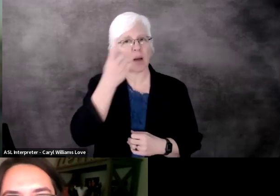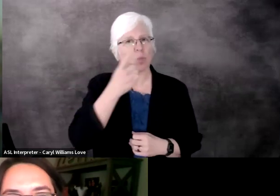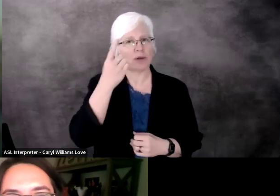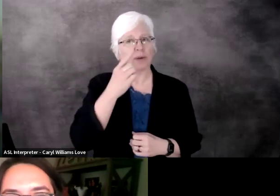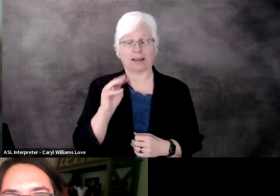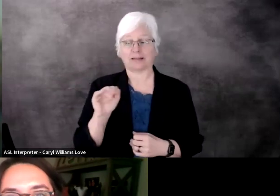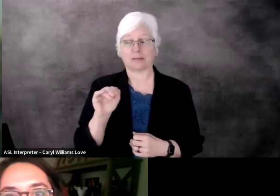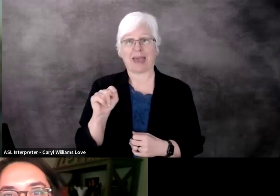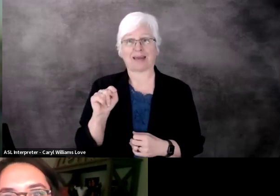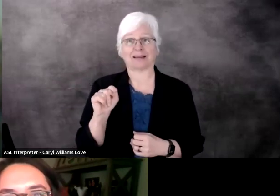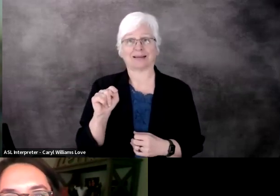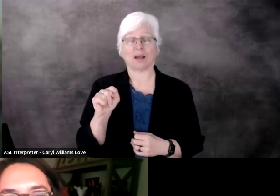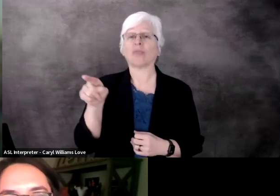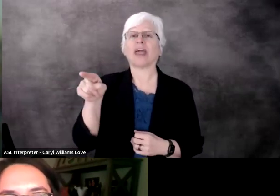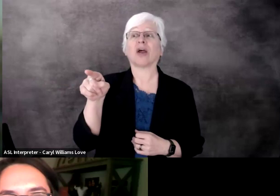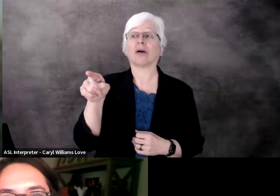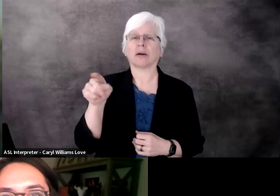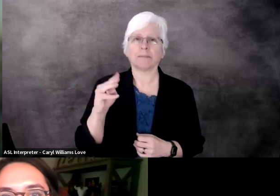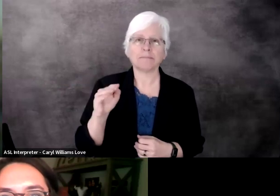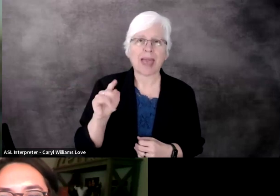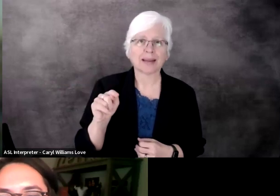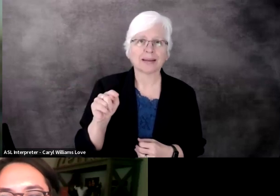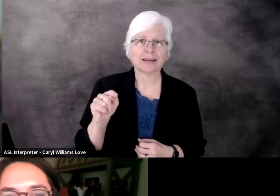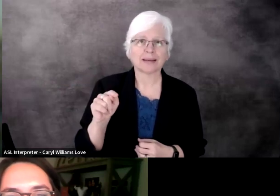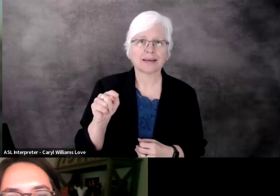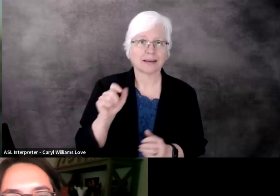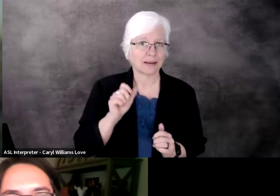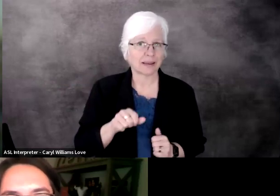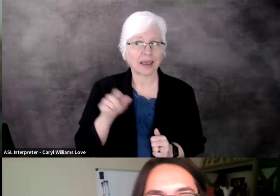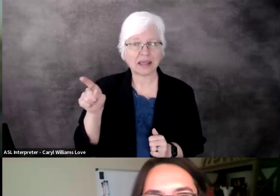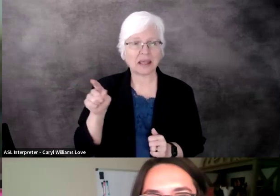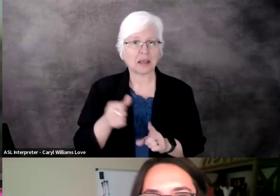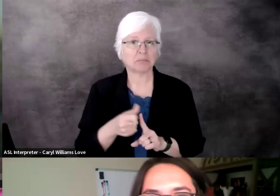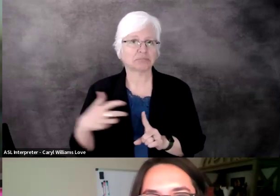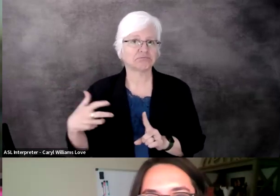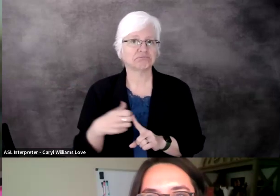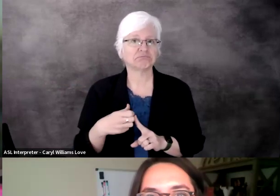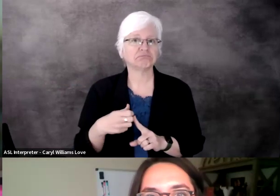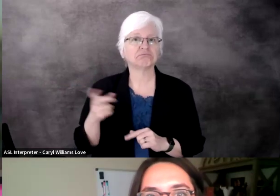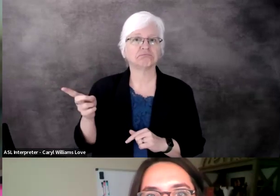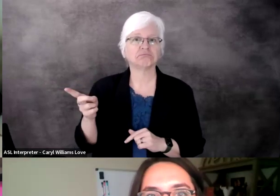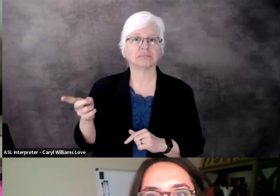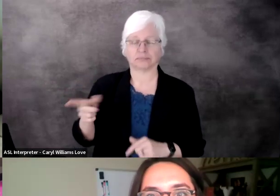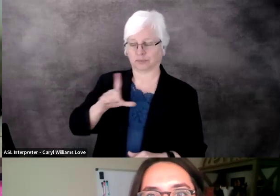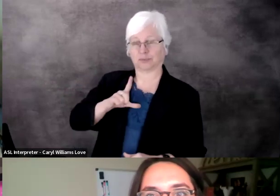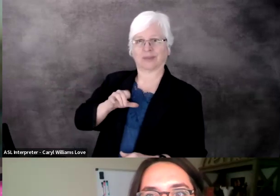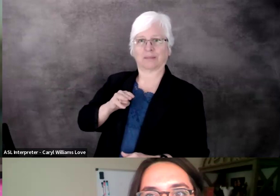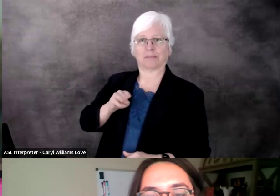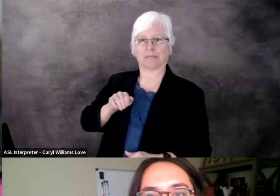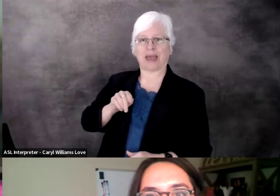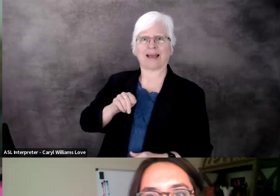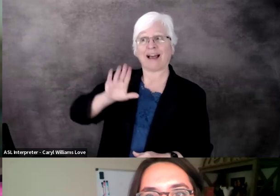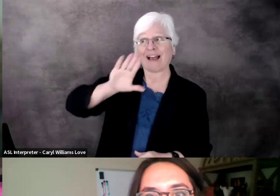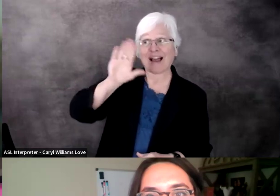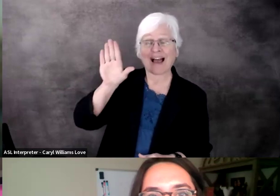is Matt Gower there, and Matt can at least give some context. There he is. Yep. Matt. Hi, I apologize for